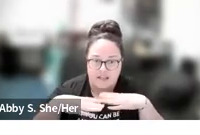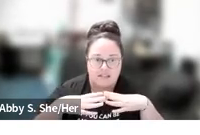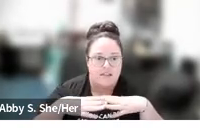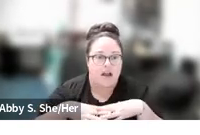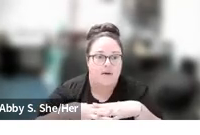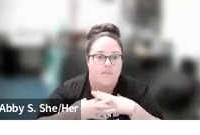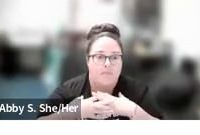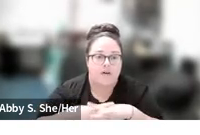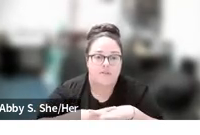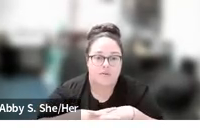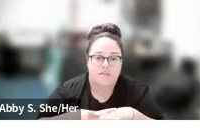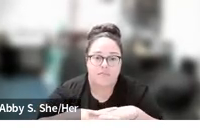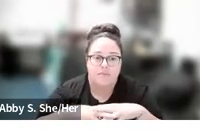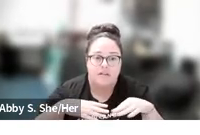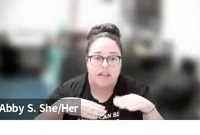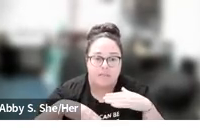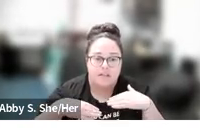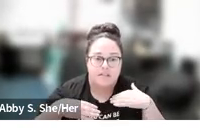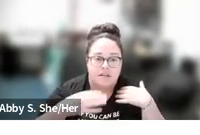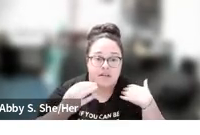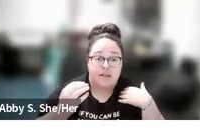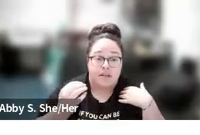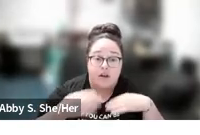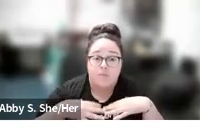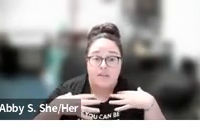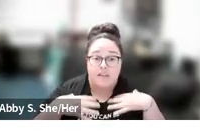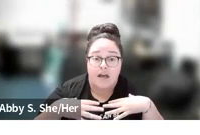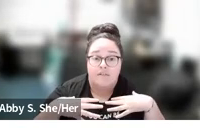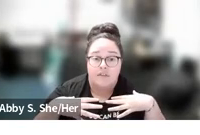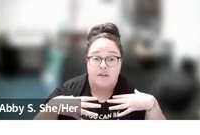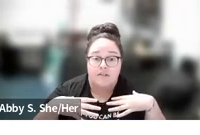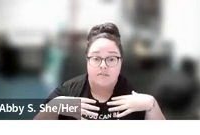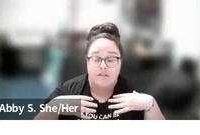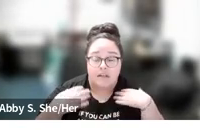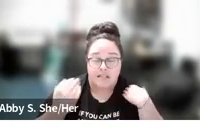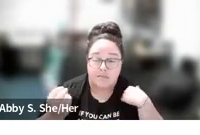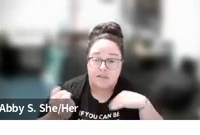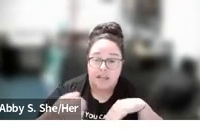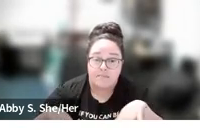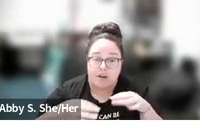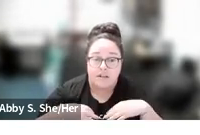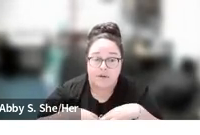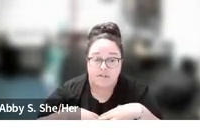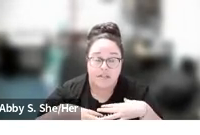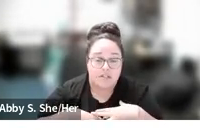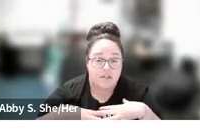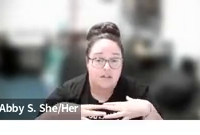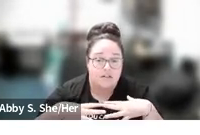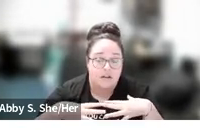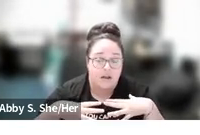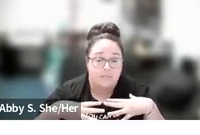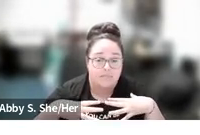it has. Also, some tablets come with a lot of the accessibility apps already built